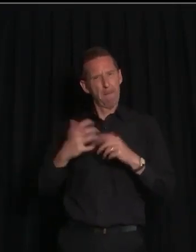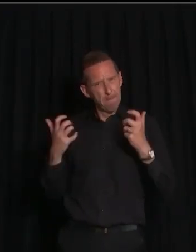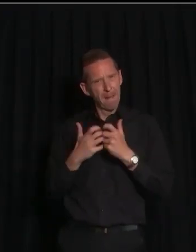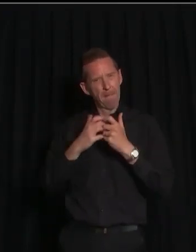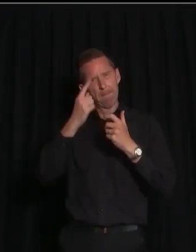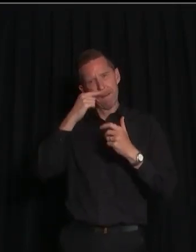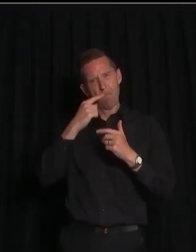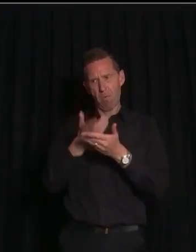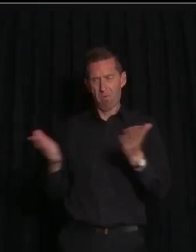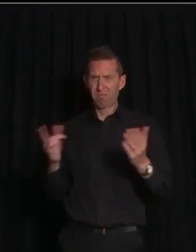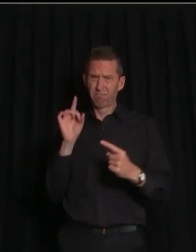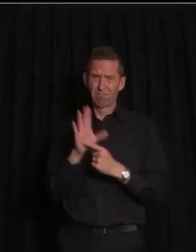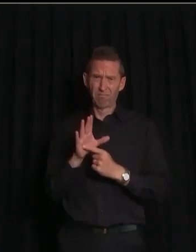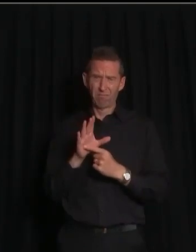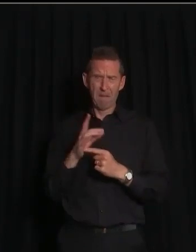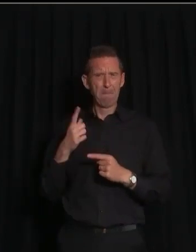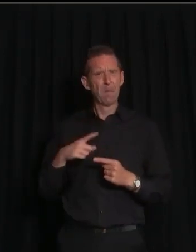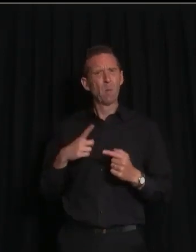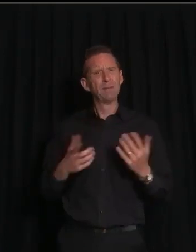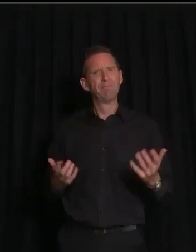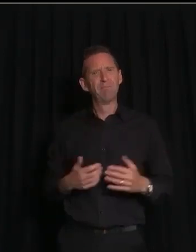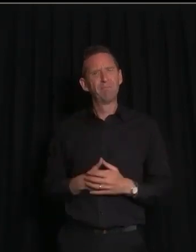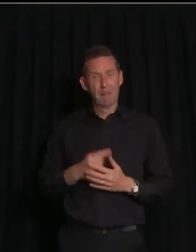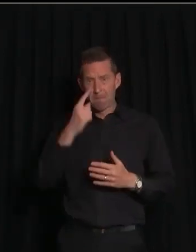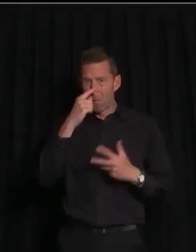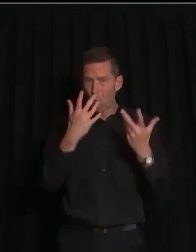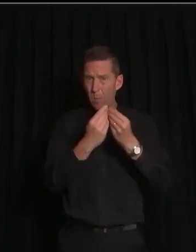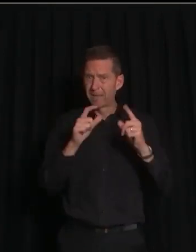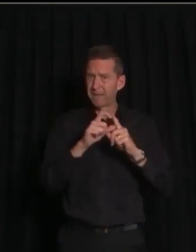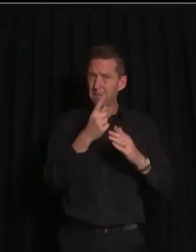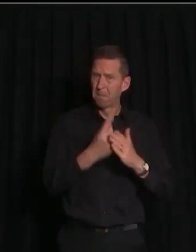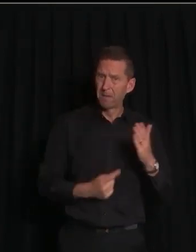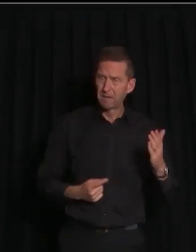people as possible, because it's people with disabilities,